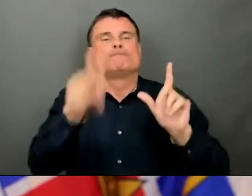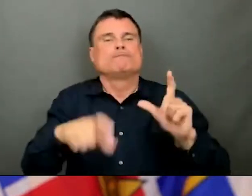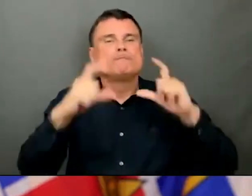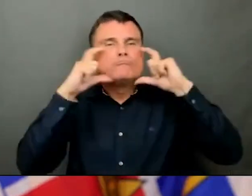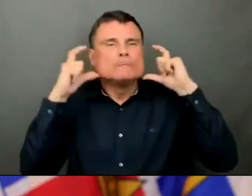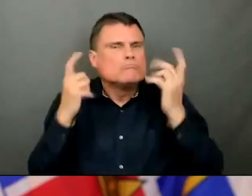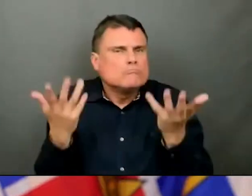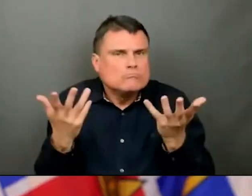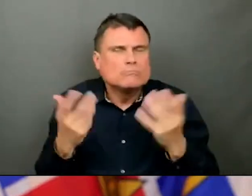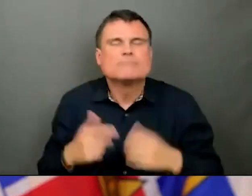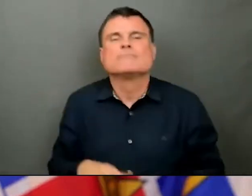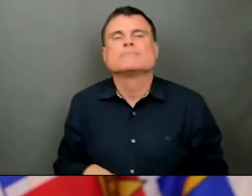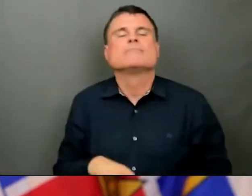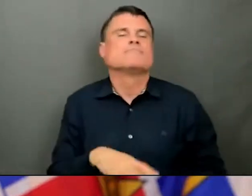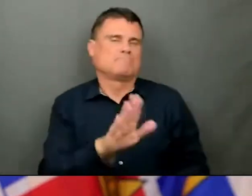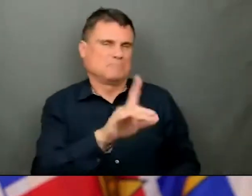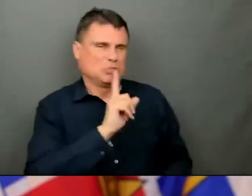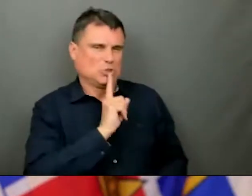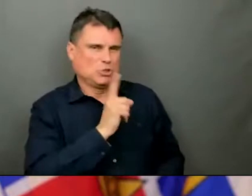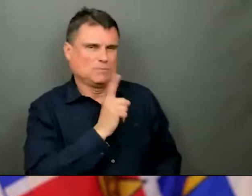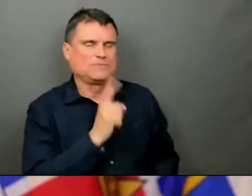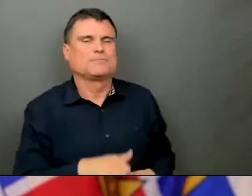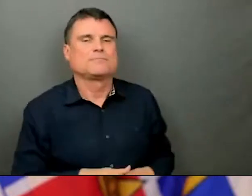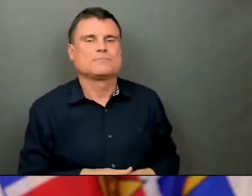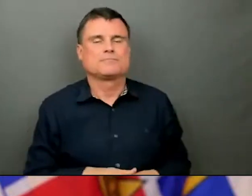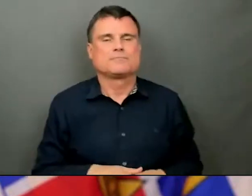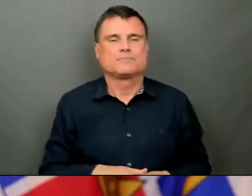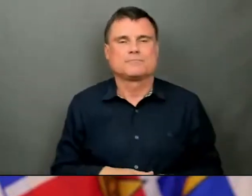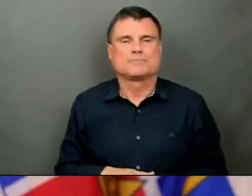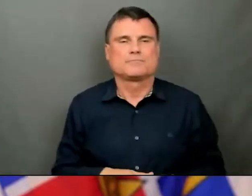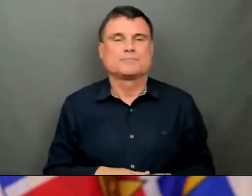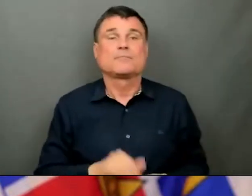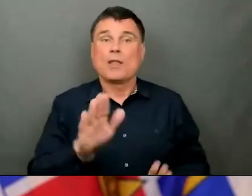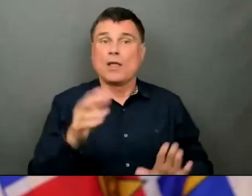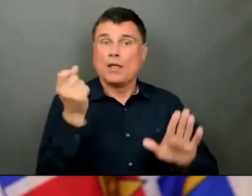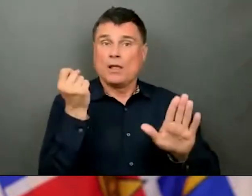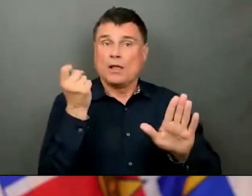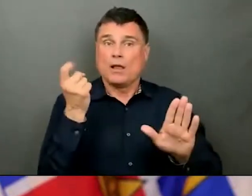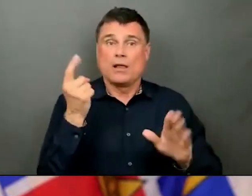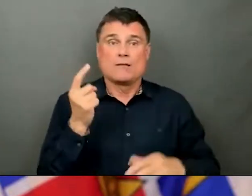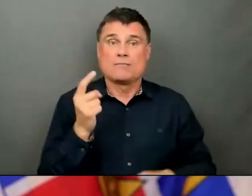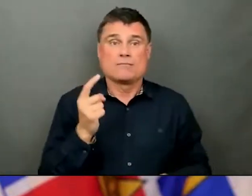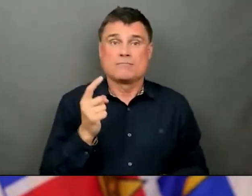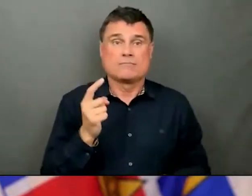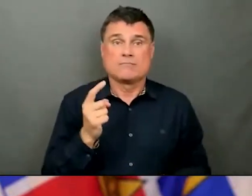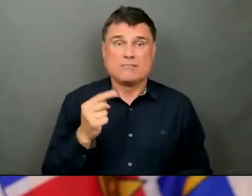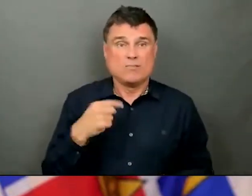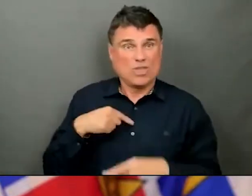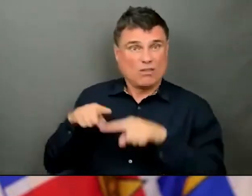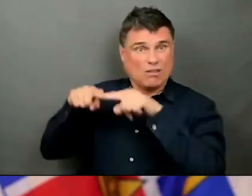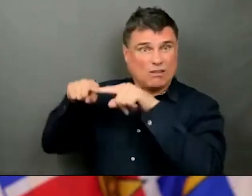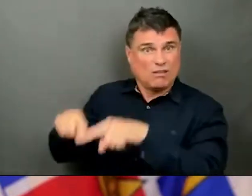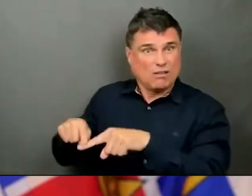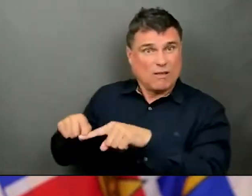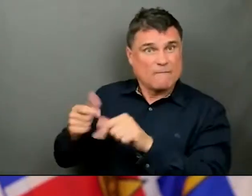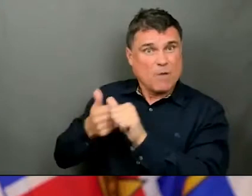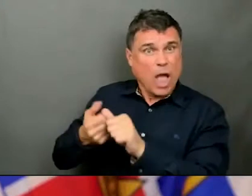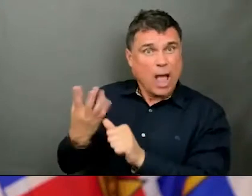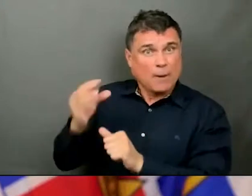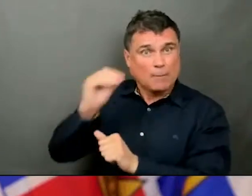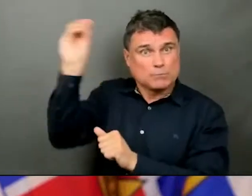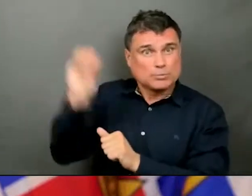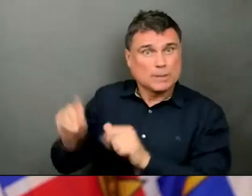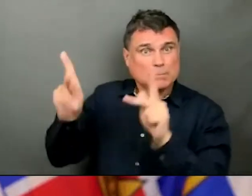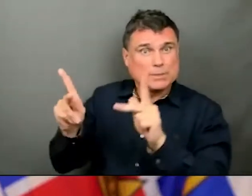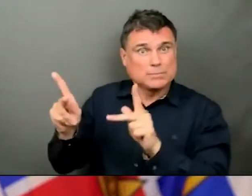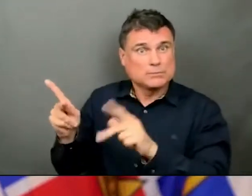that. So we are not using only immunized percentage, although that's obviously an important piece, both first dose and second